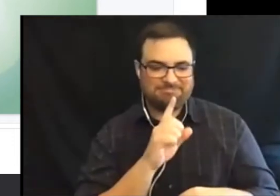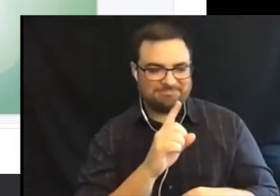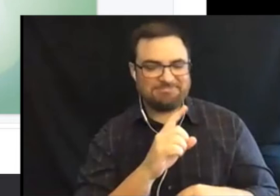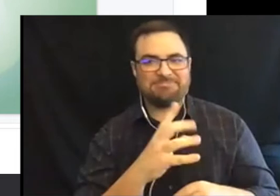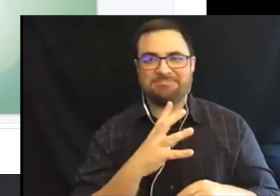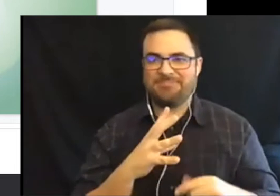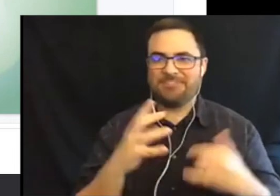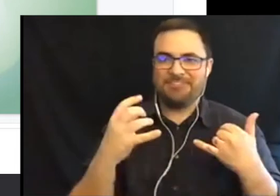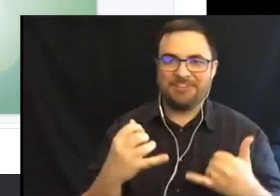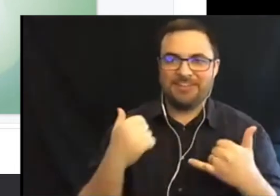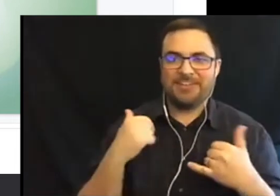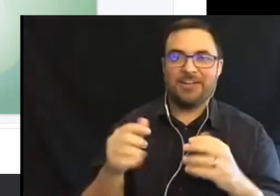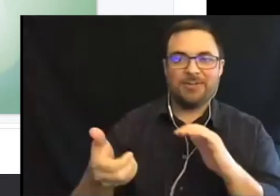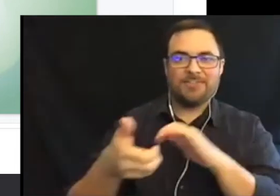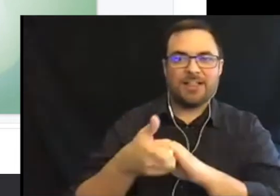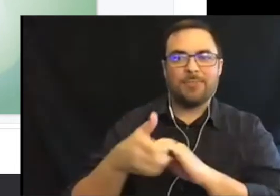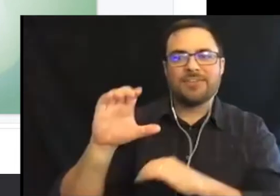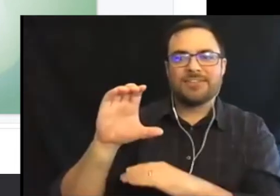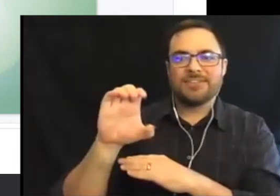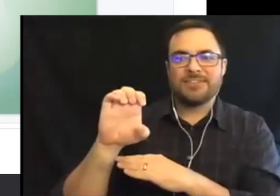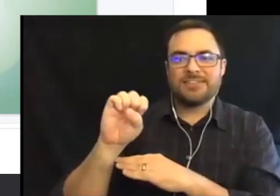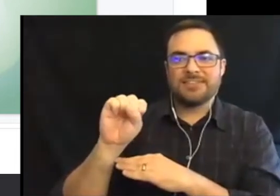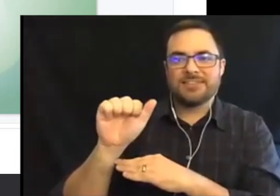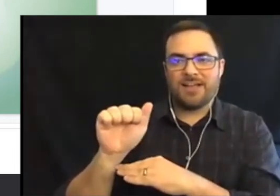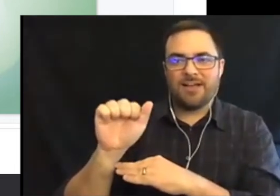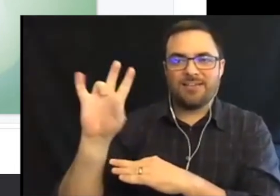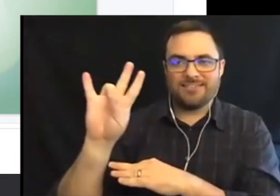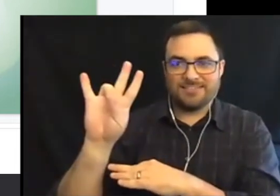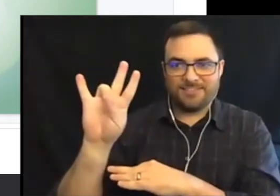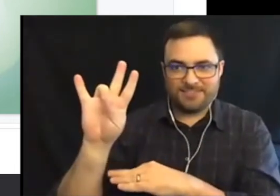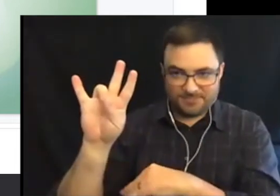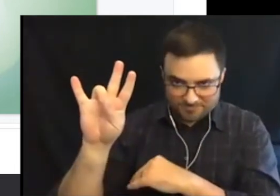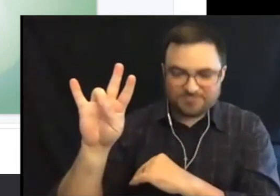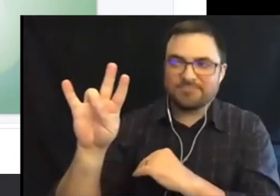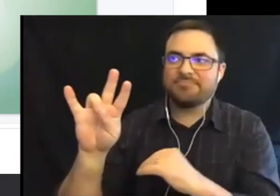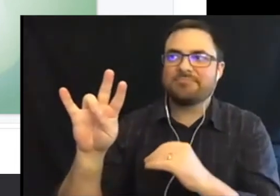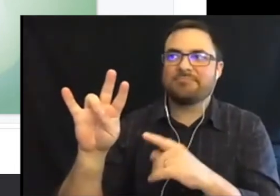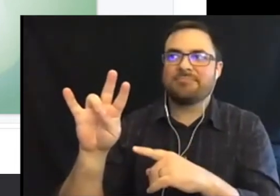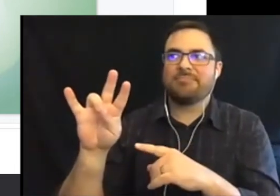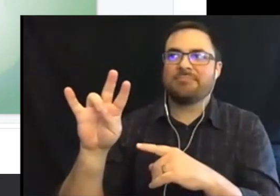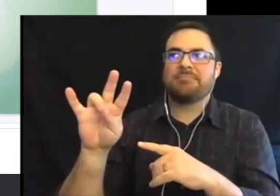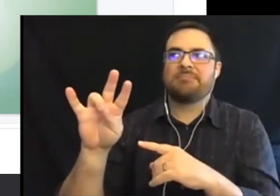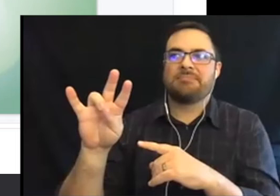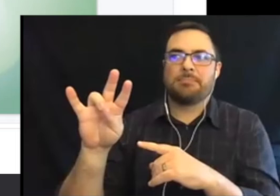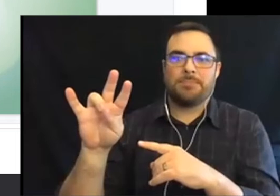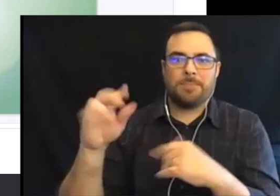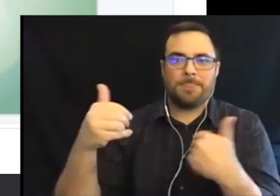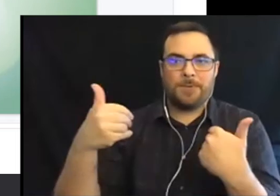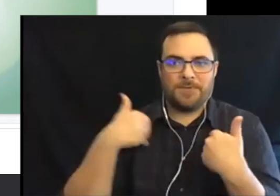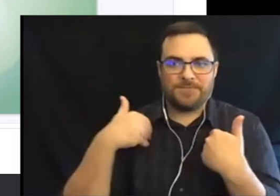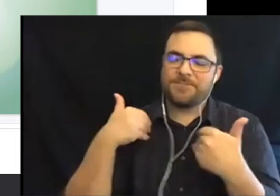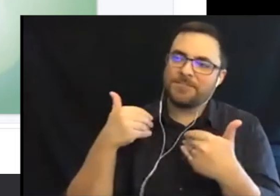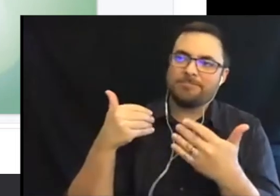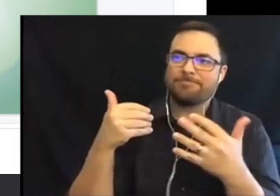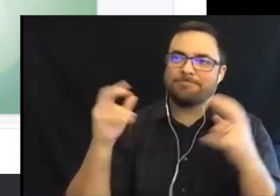we're collaborating with CISA 7, and they have put together with Stacy and I a co-plan to